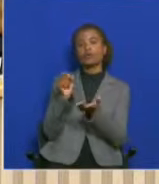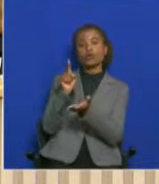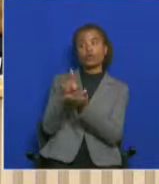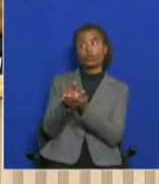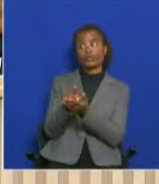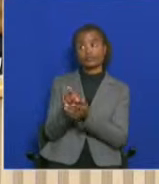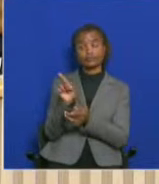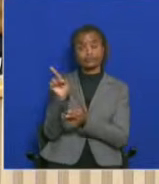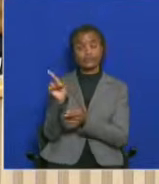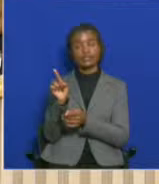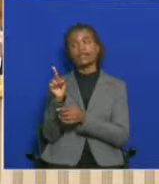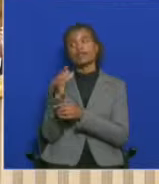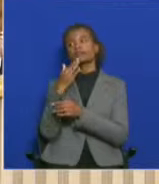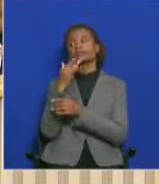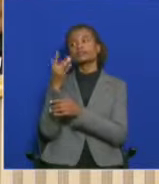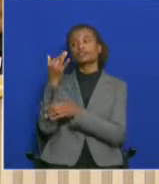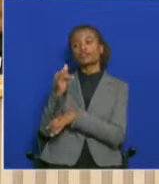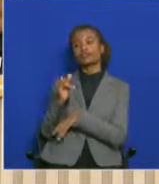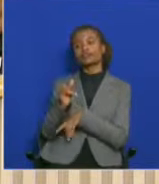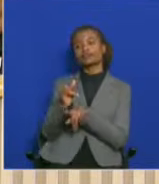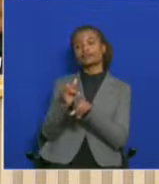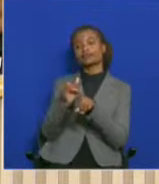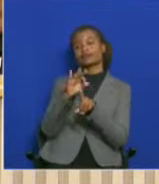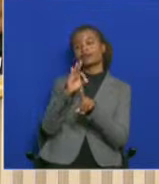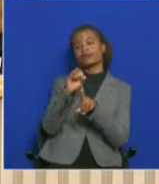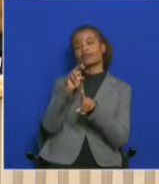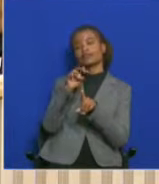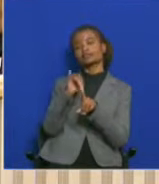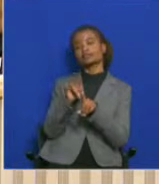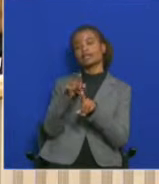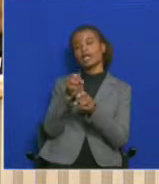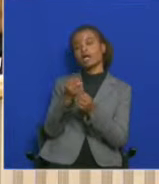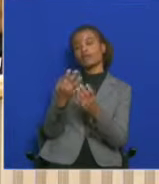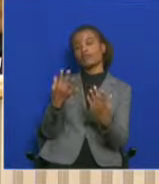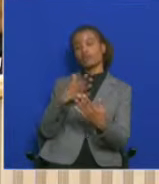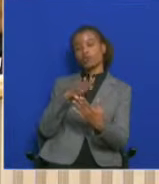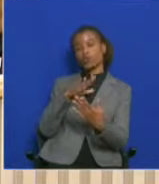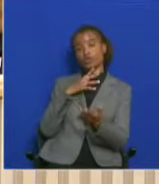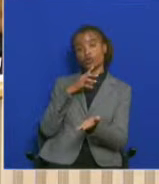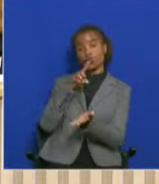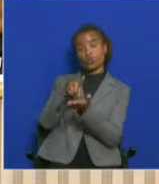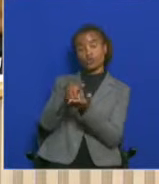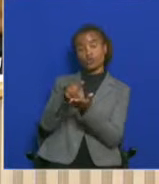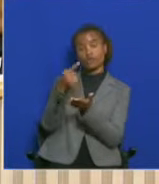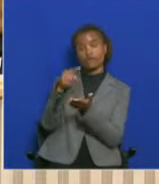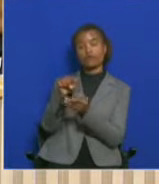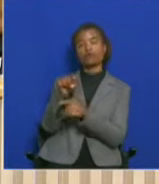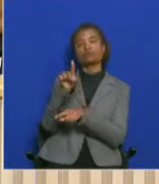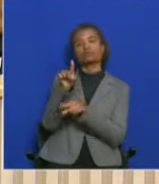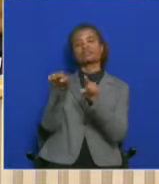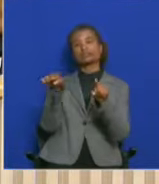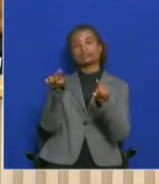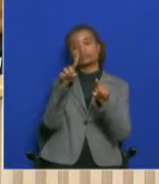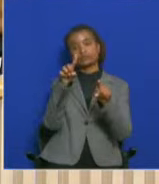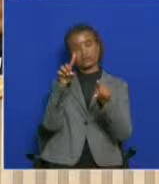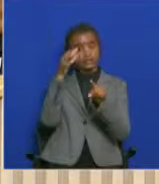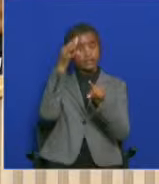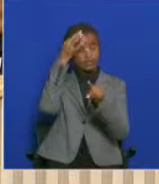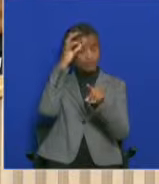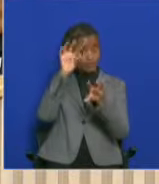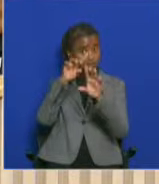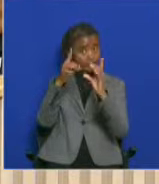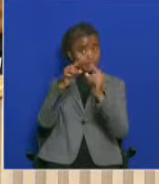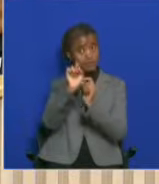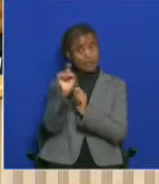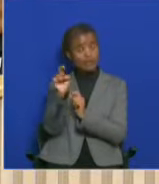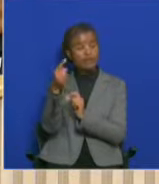many test kits he was looking at ordering for different government departments for PPE. So I think we need to